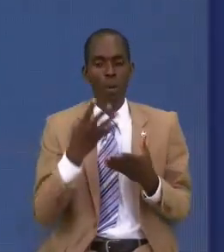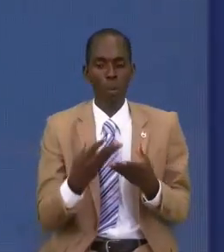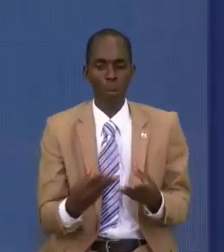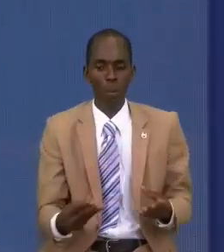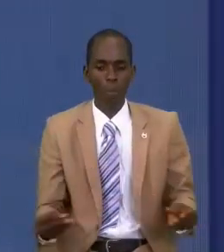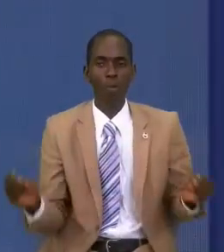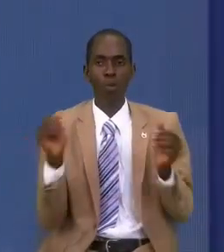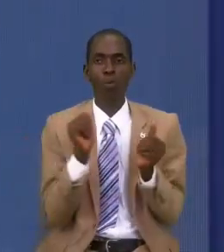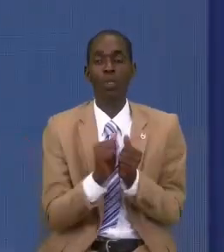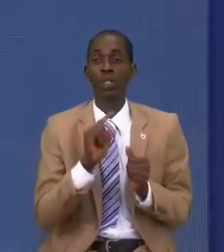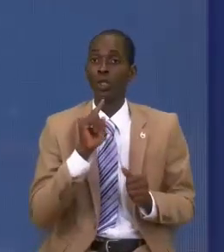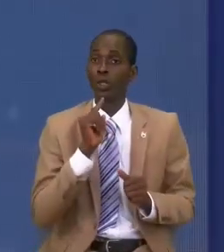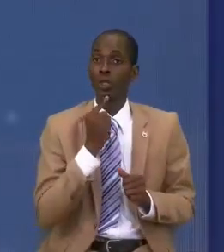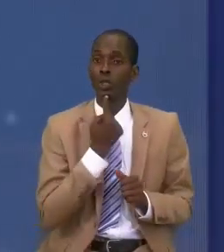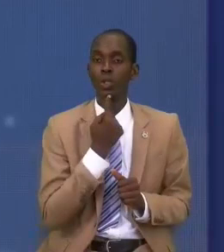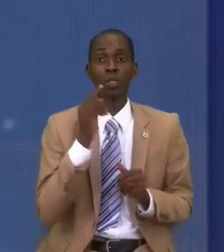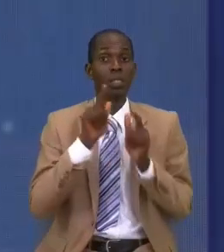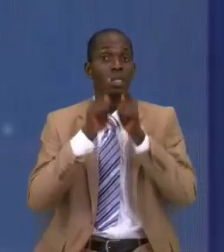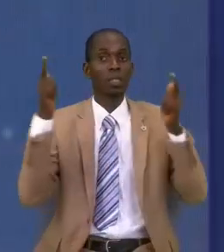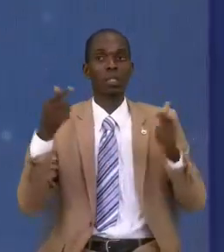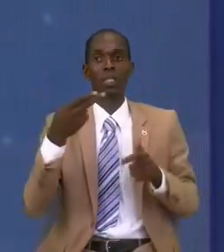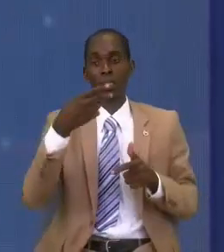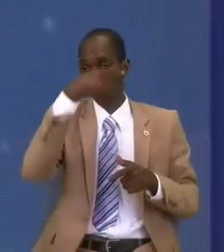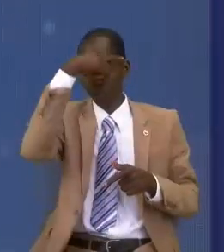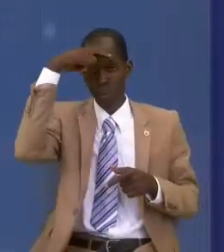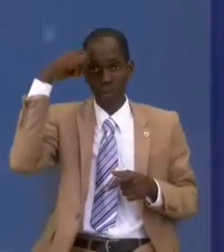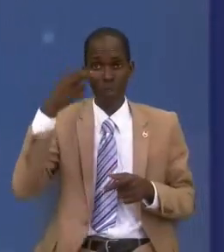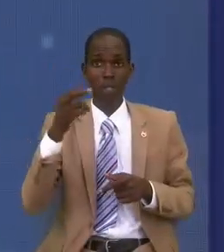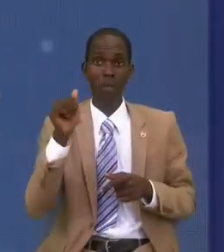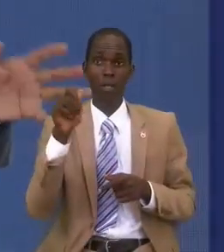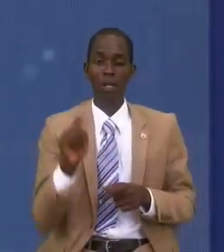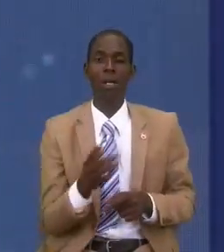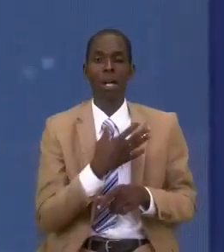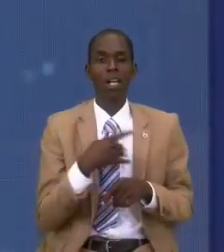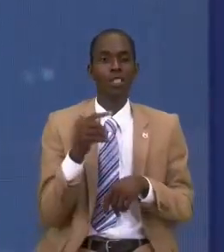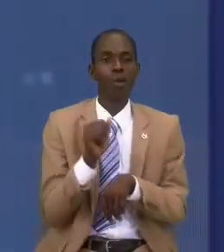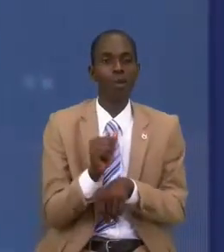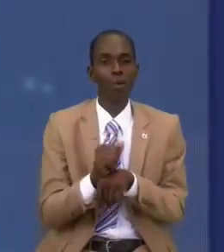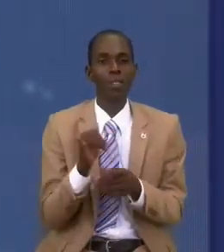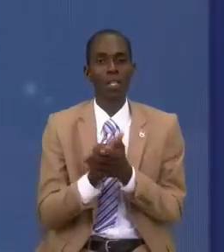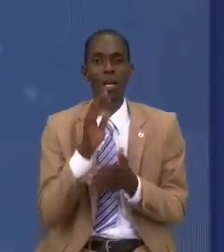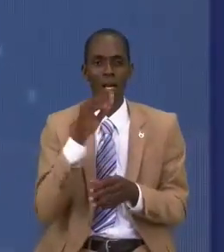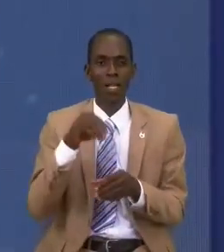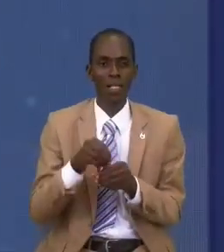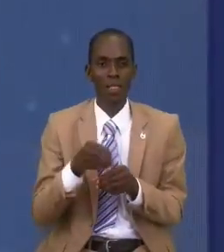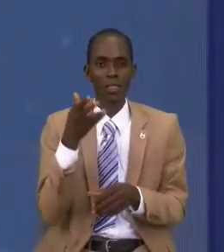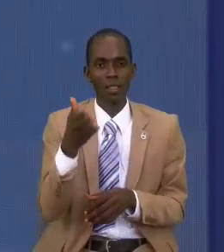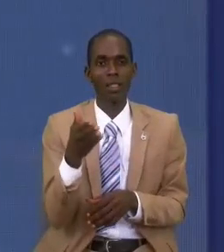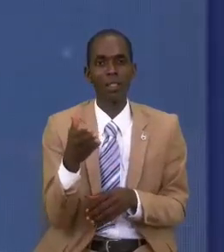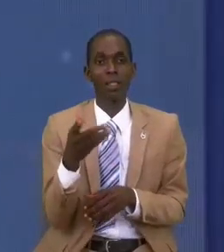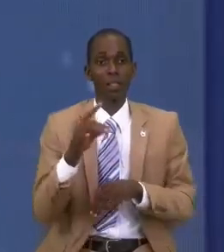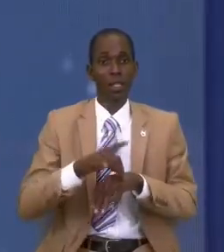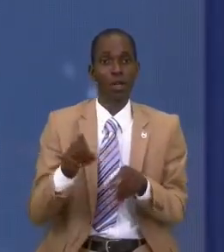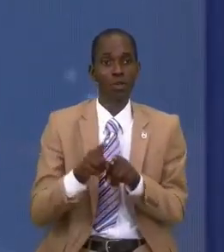the works that are therein shall be burnt up. Then in verse 11,